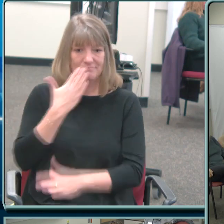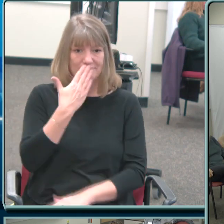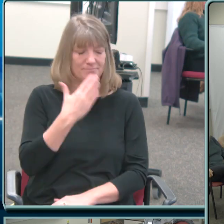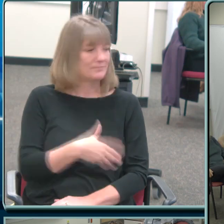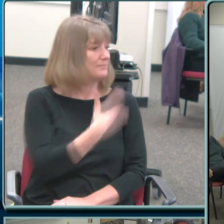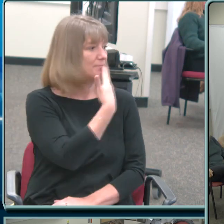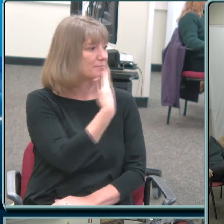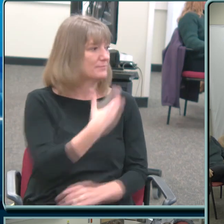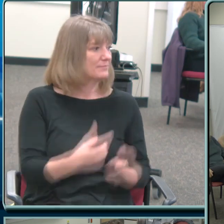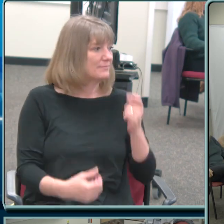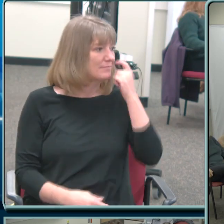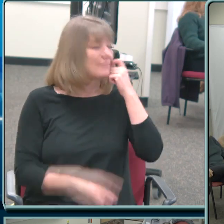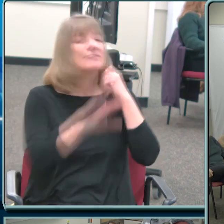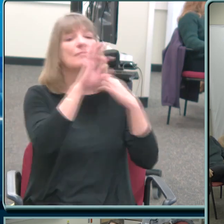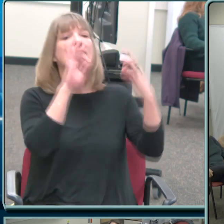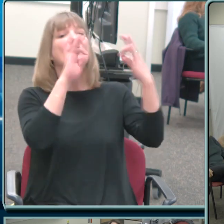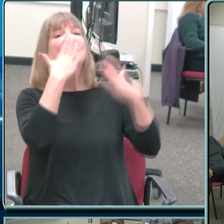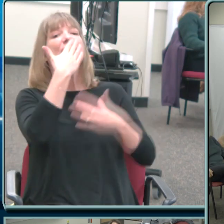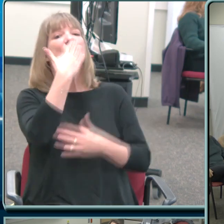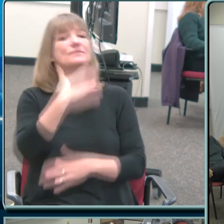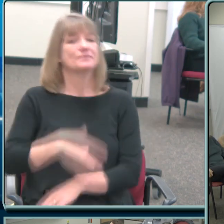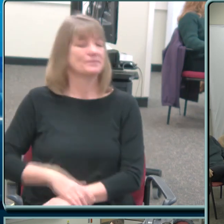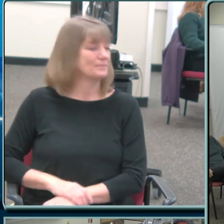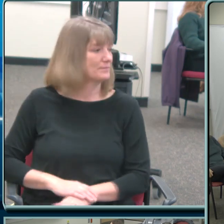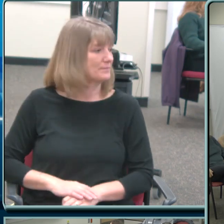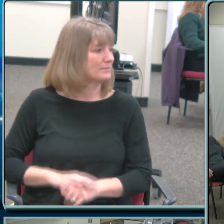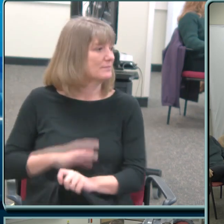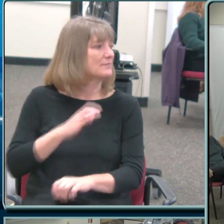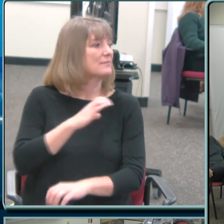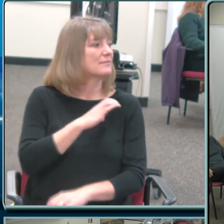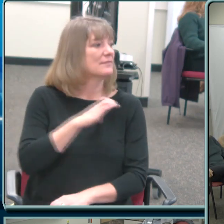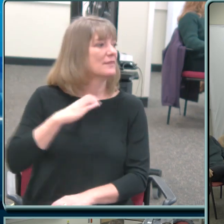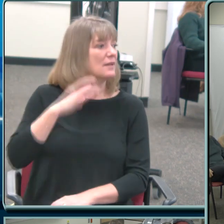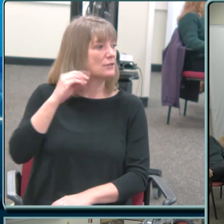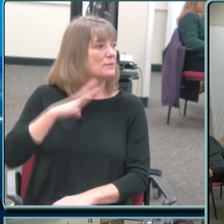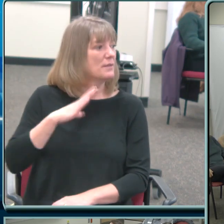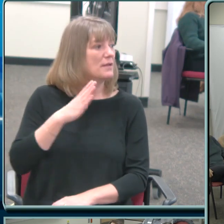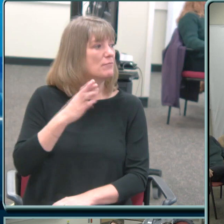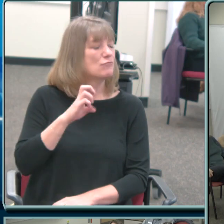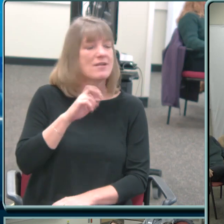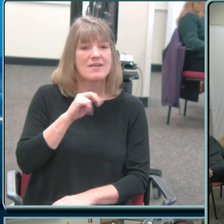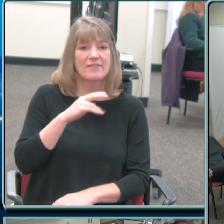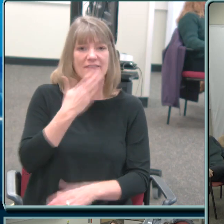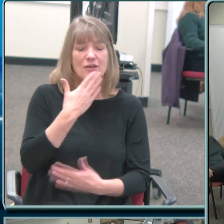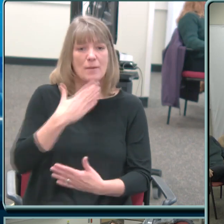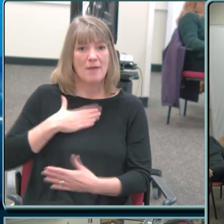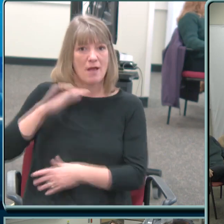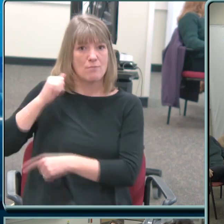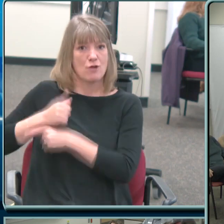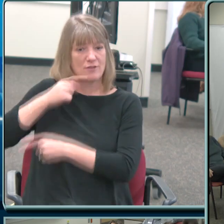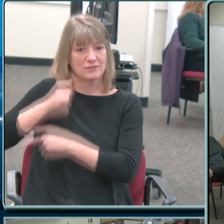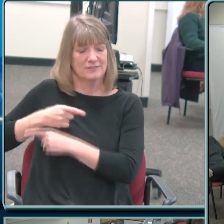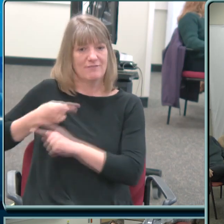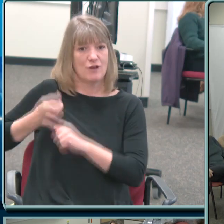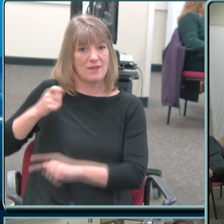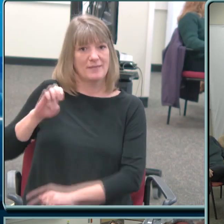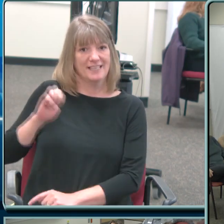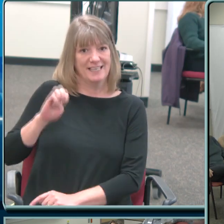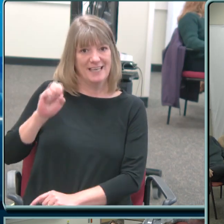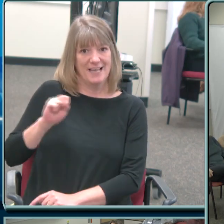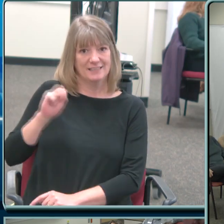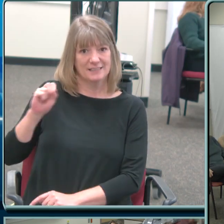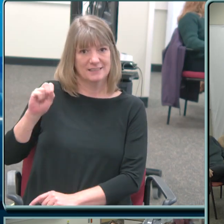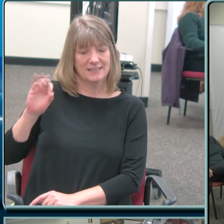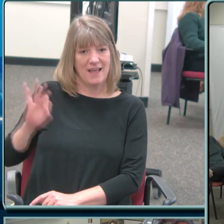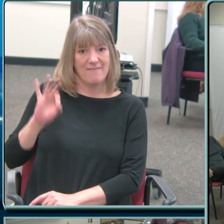Thank you. And thank you, Councilor Brand, for bringing that up, because my brothers and sisters from ESF 4, the